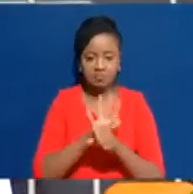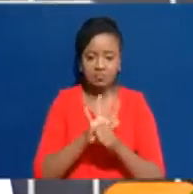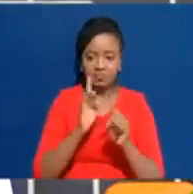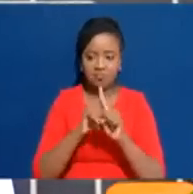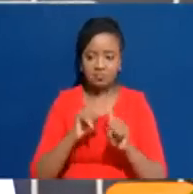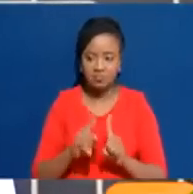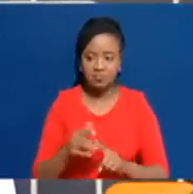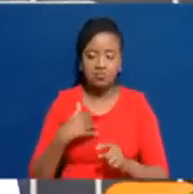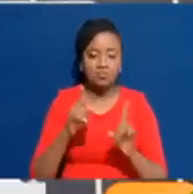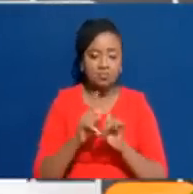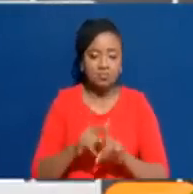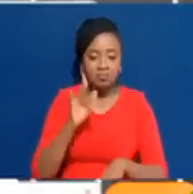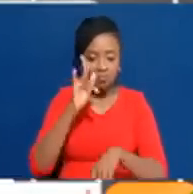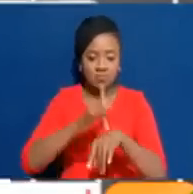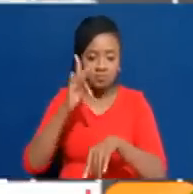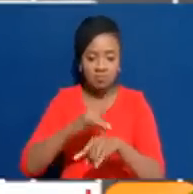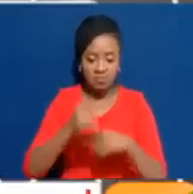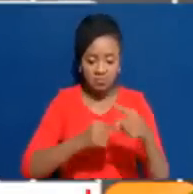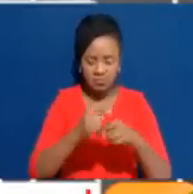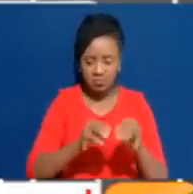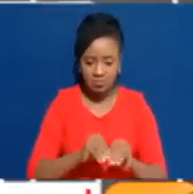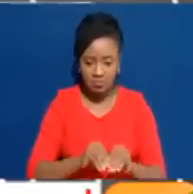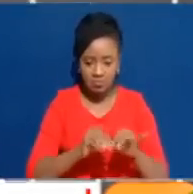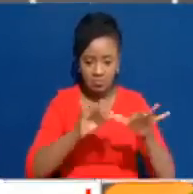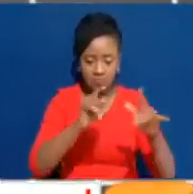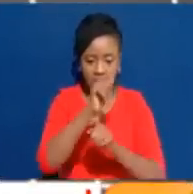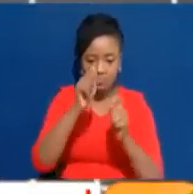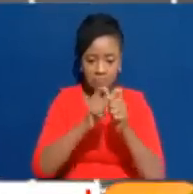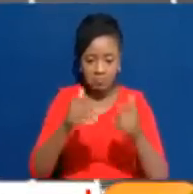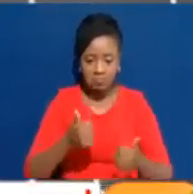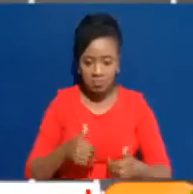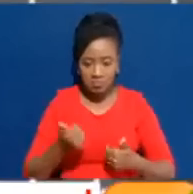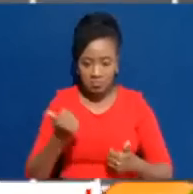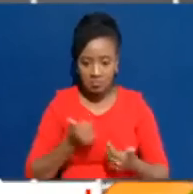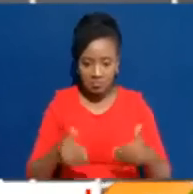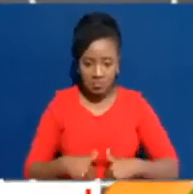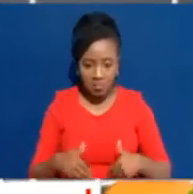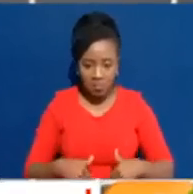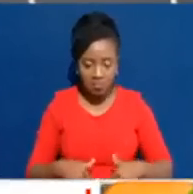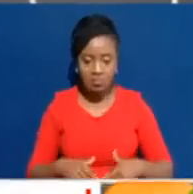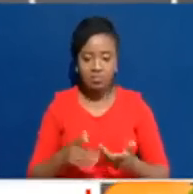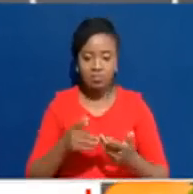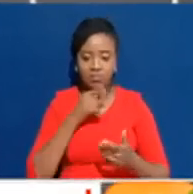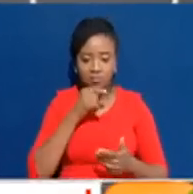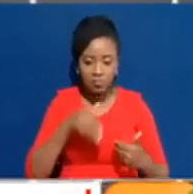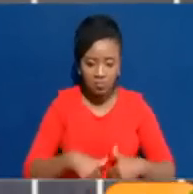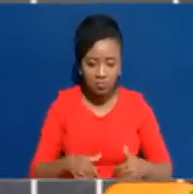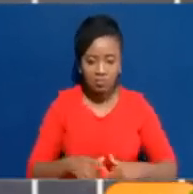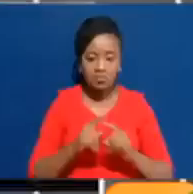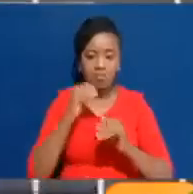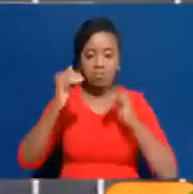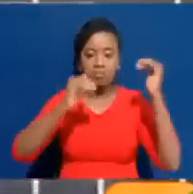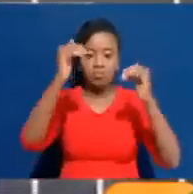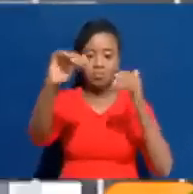Infections have been rising, especially among the youth and adolescent population, and therefore we need to do this study to be able to inform